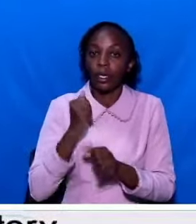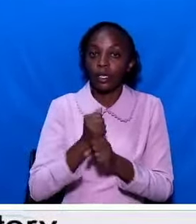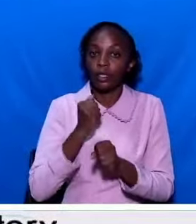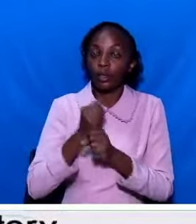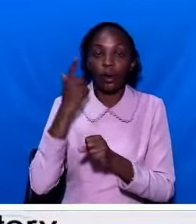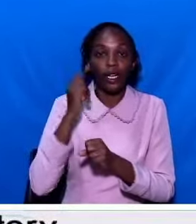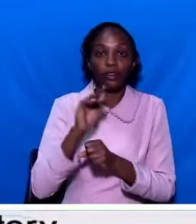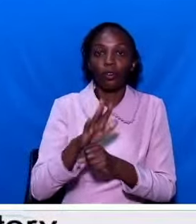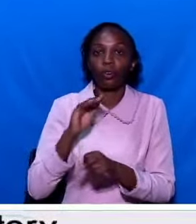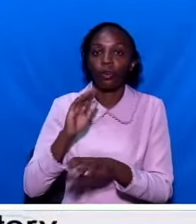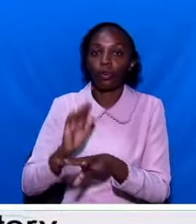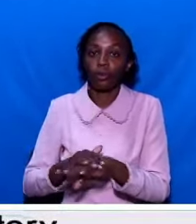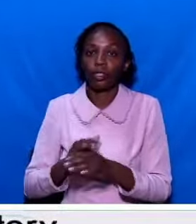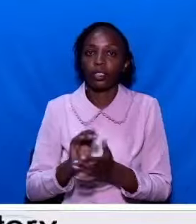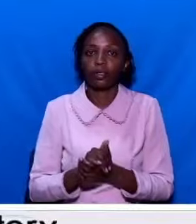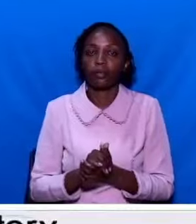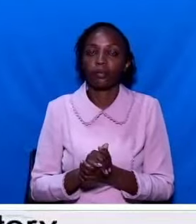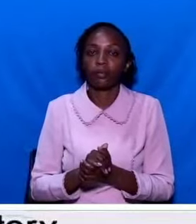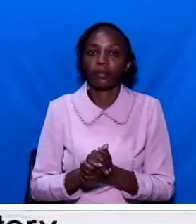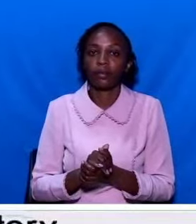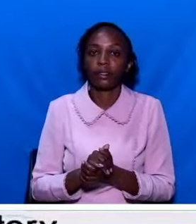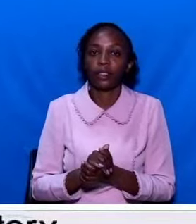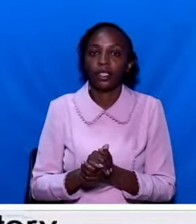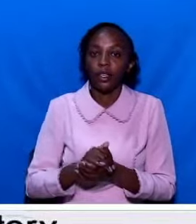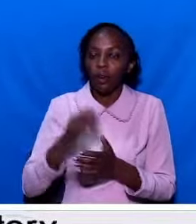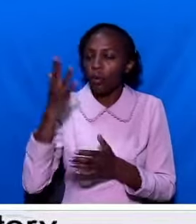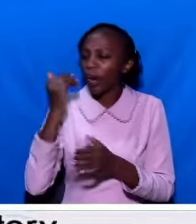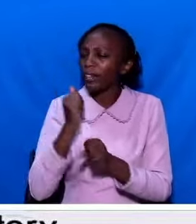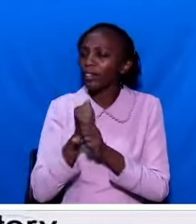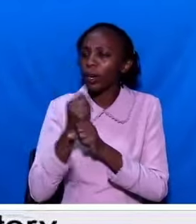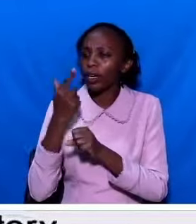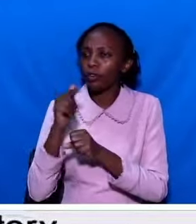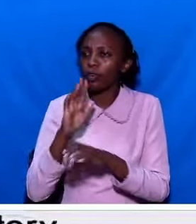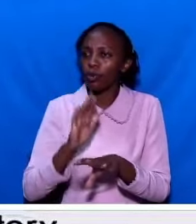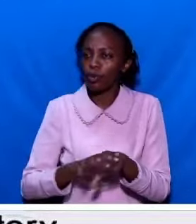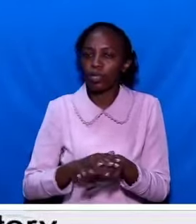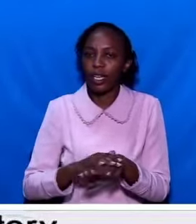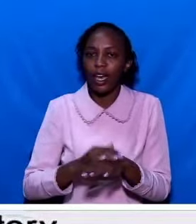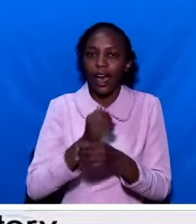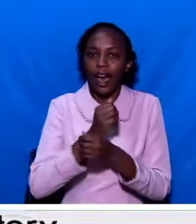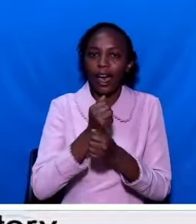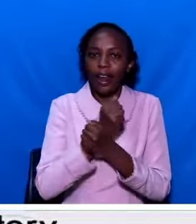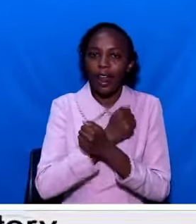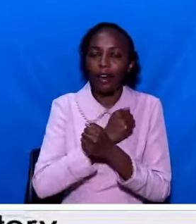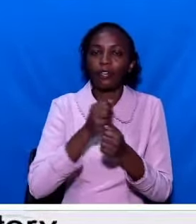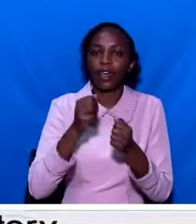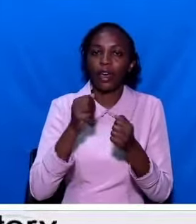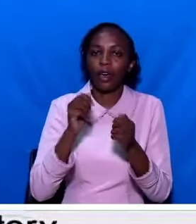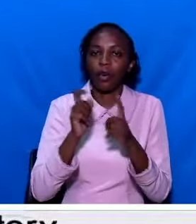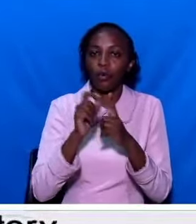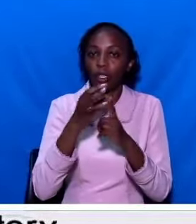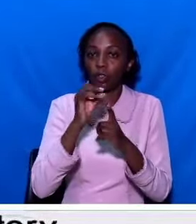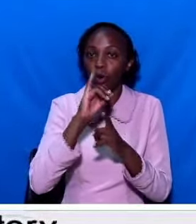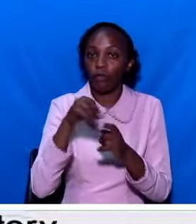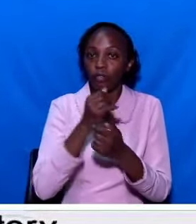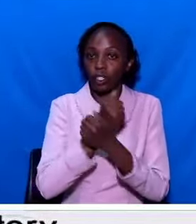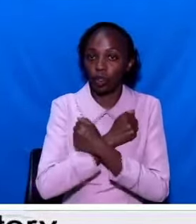good. Why is it working for your good? I like the words of John. Let me just go back in the second